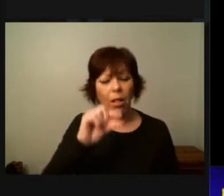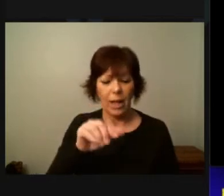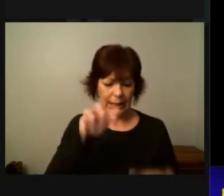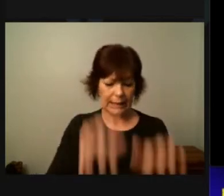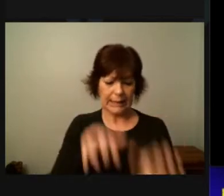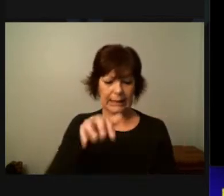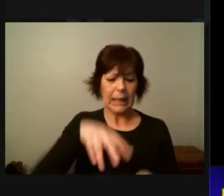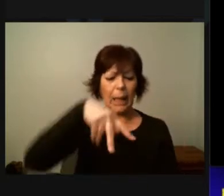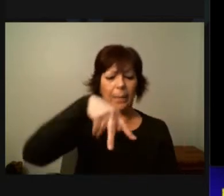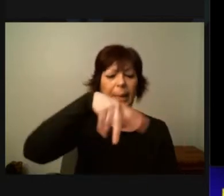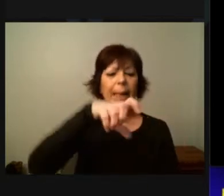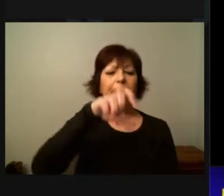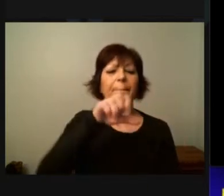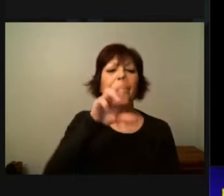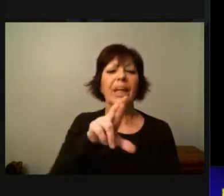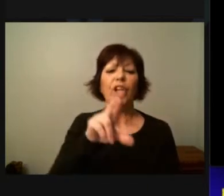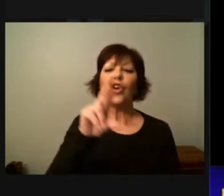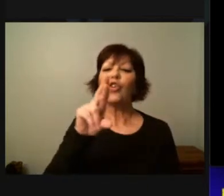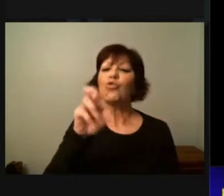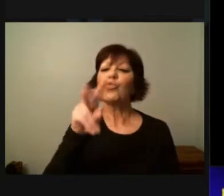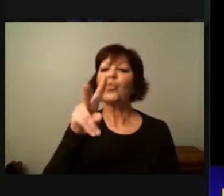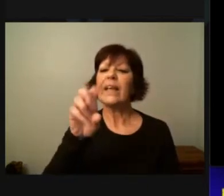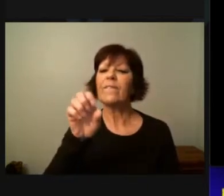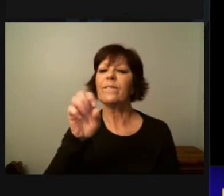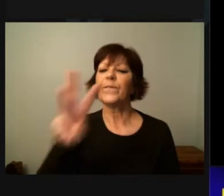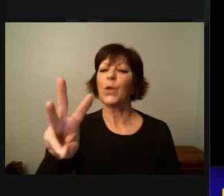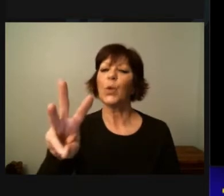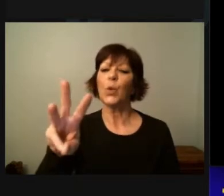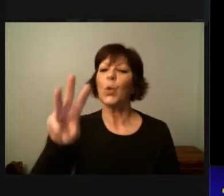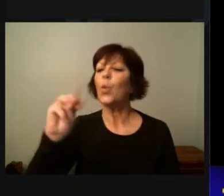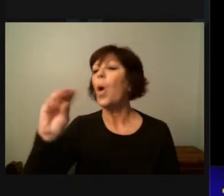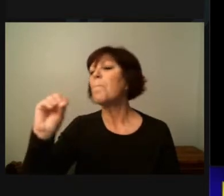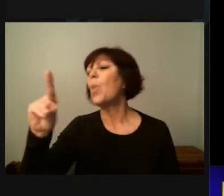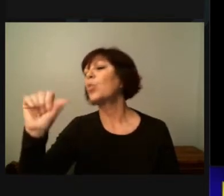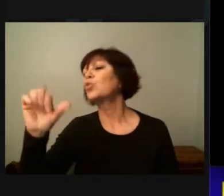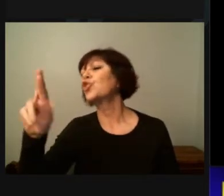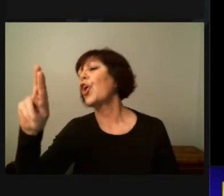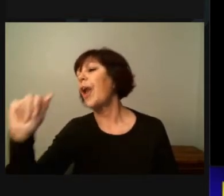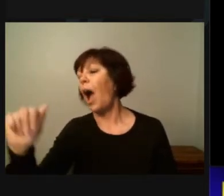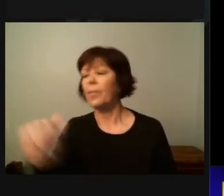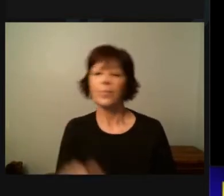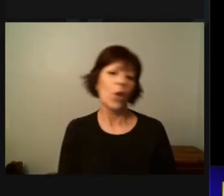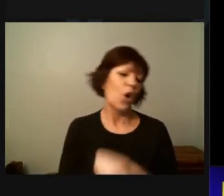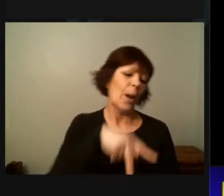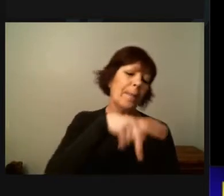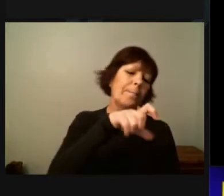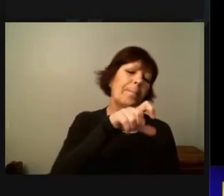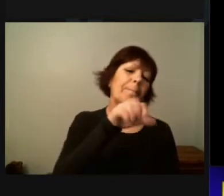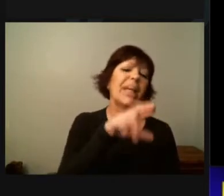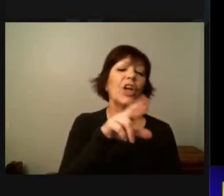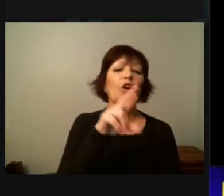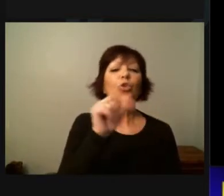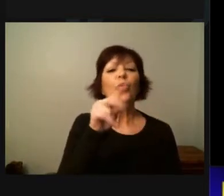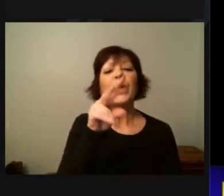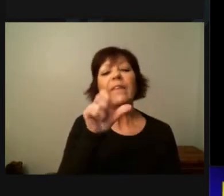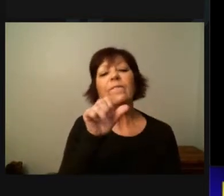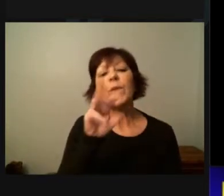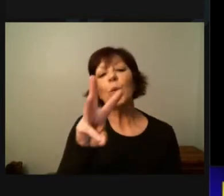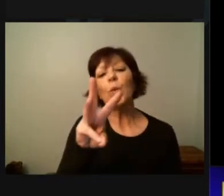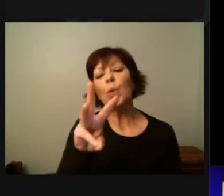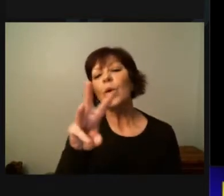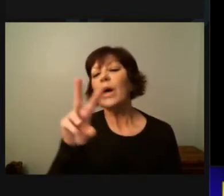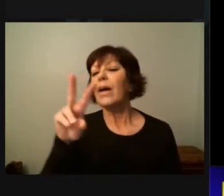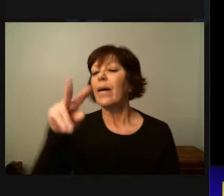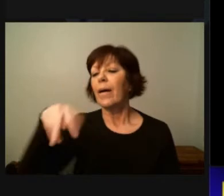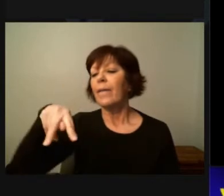review Moderna vaccine or peer review Pfizer vaccine. And then you can